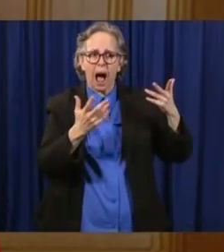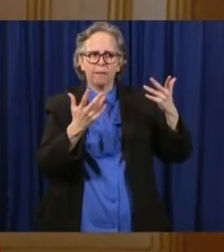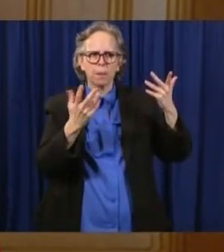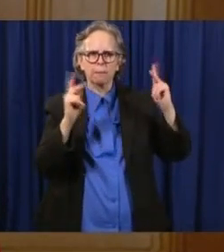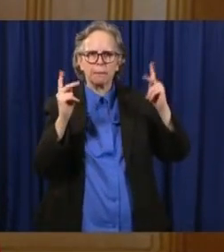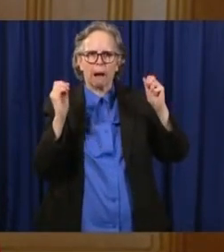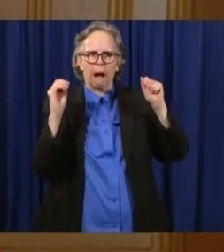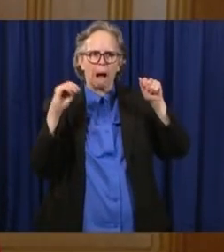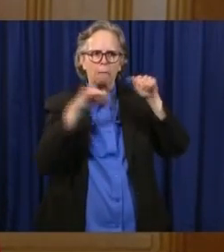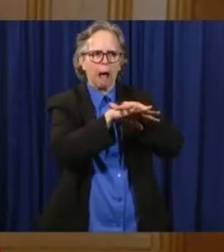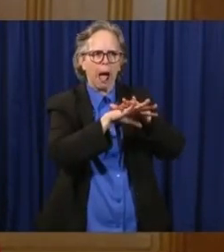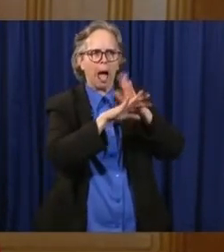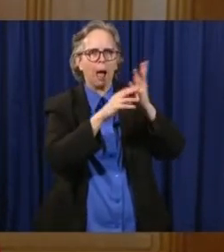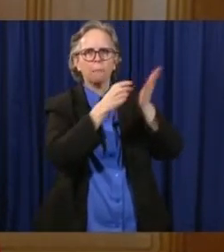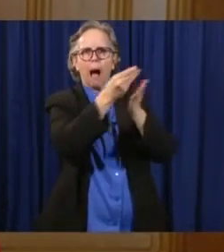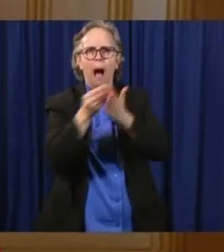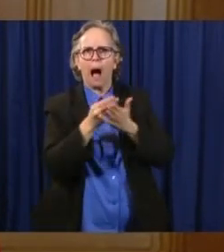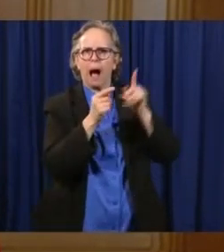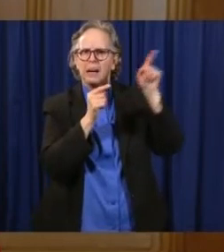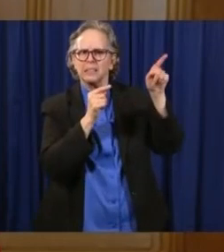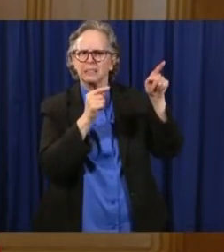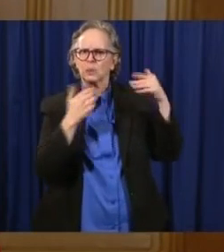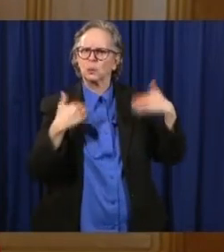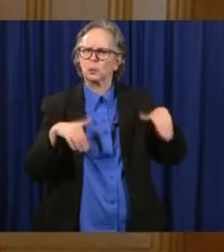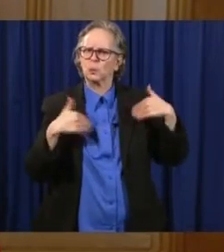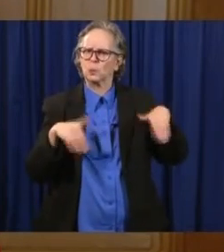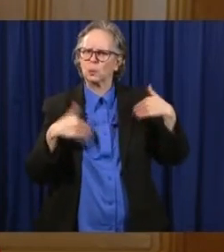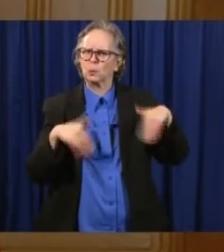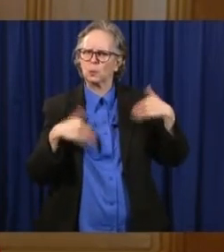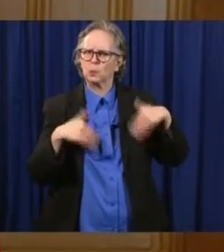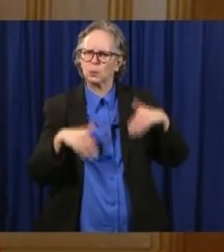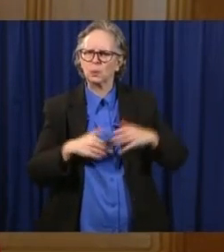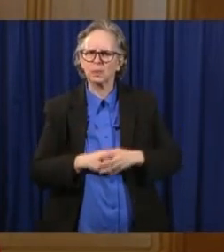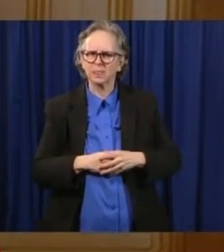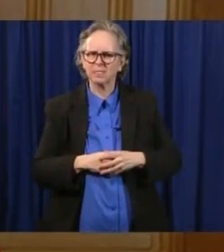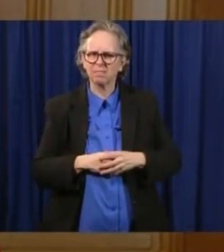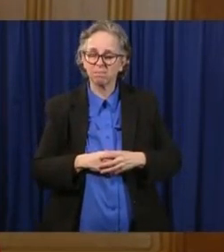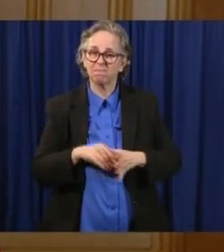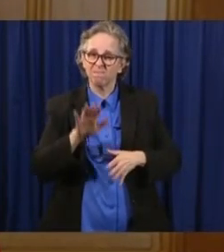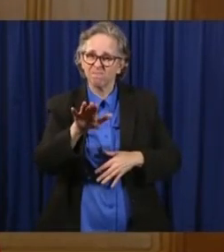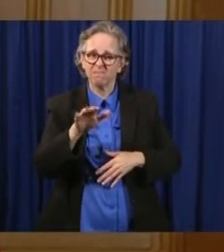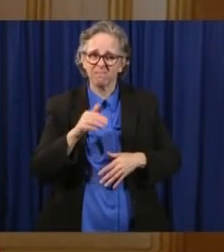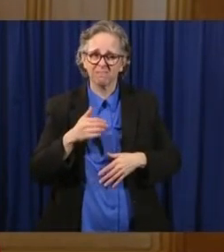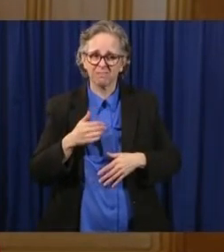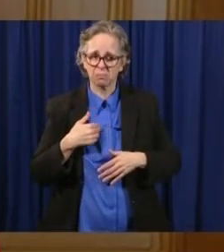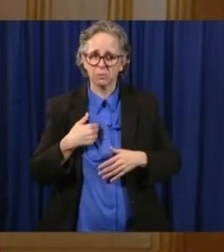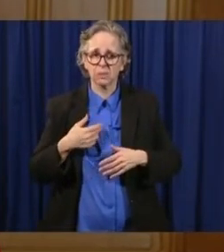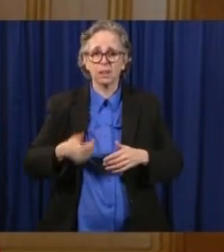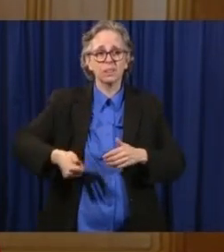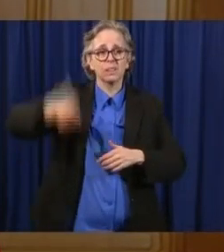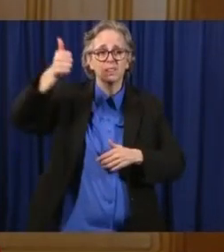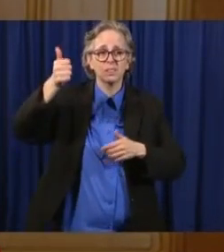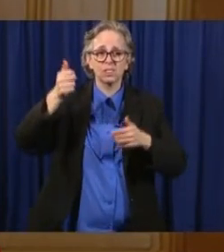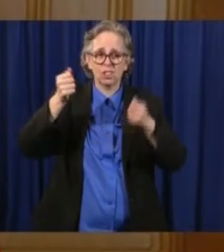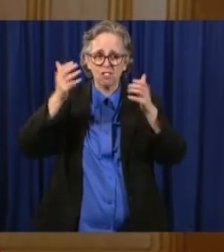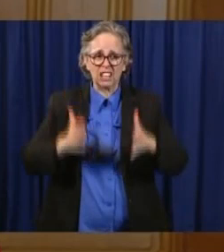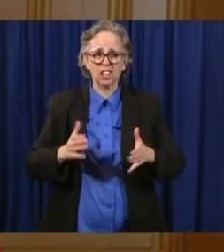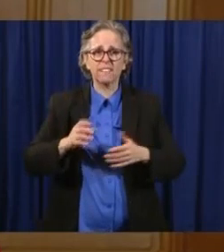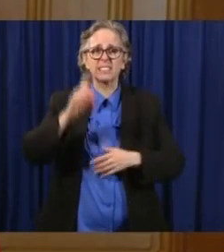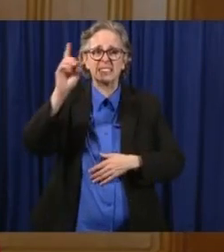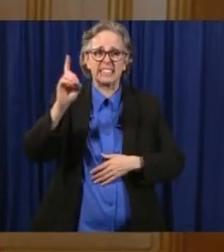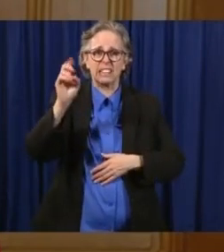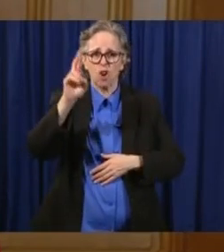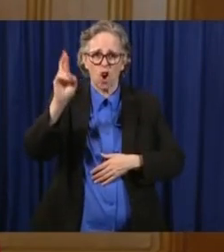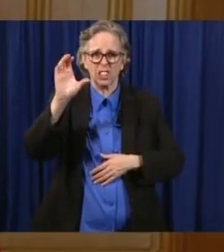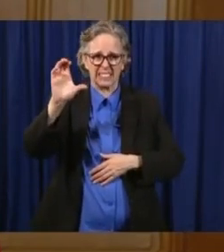One of the things that I've asked the director of DRC to do, again, is to take